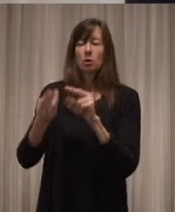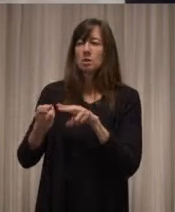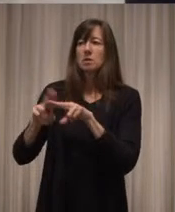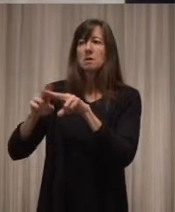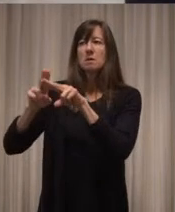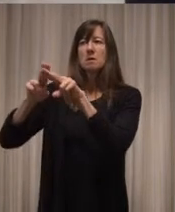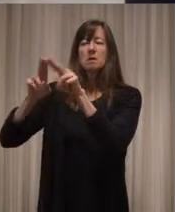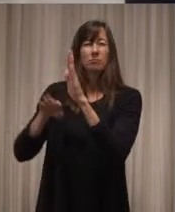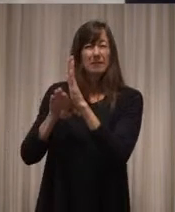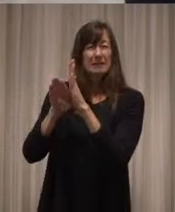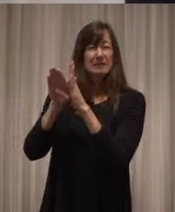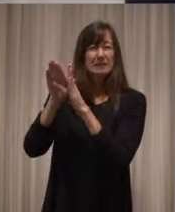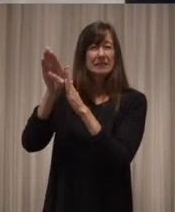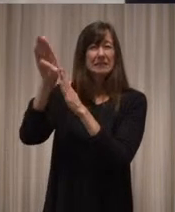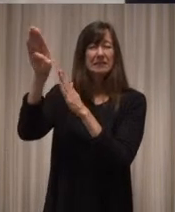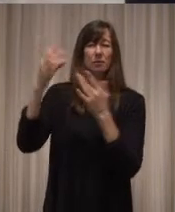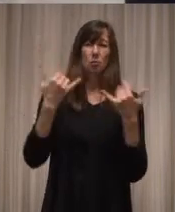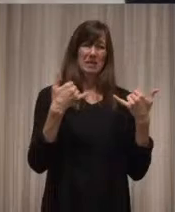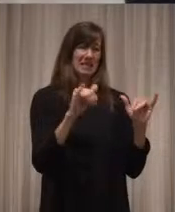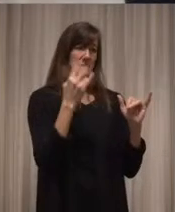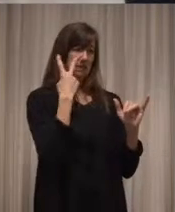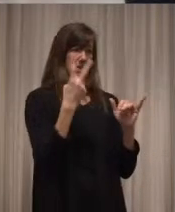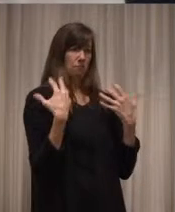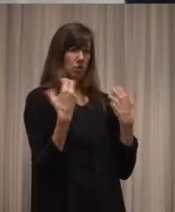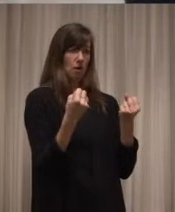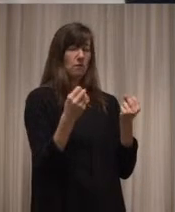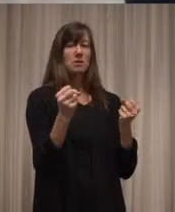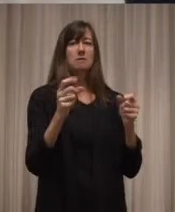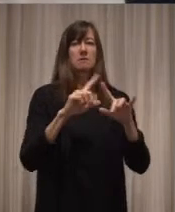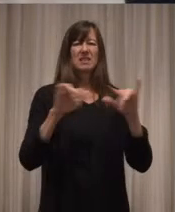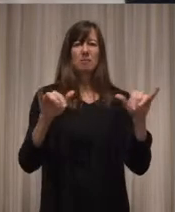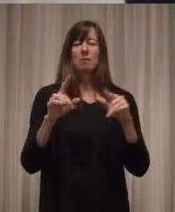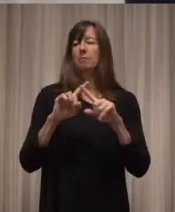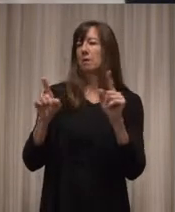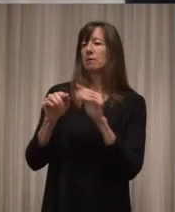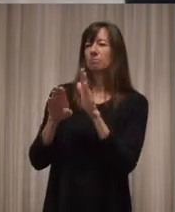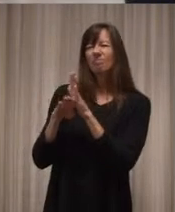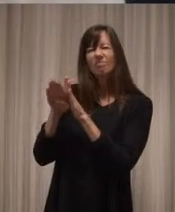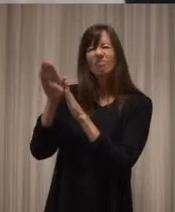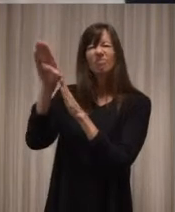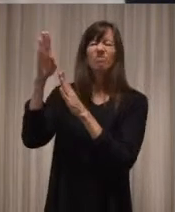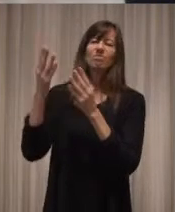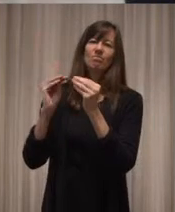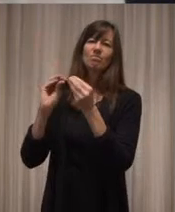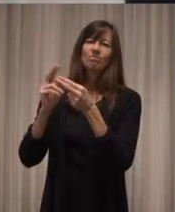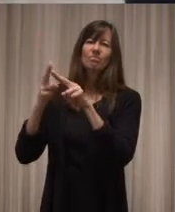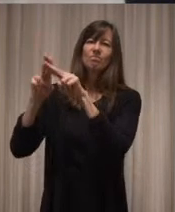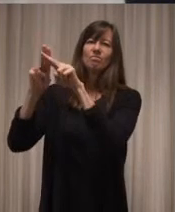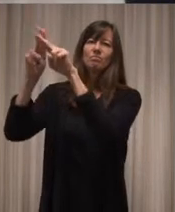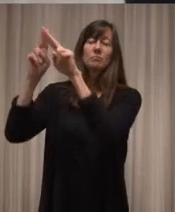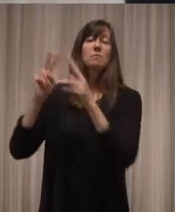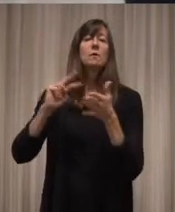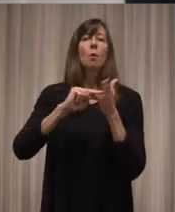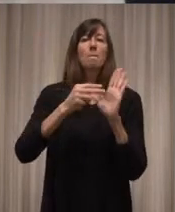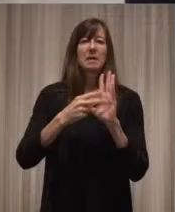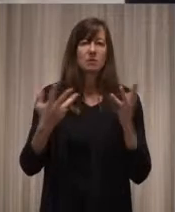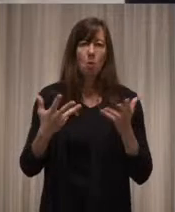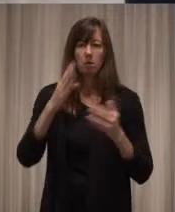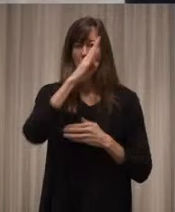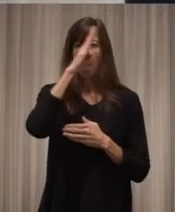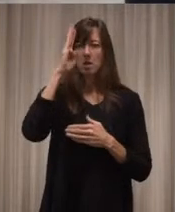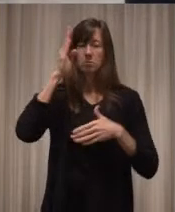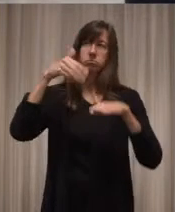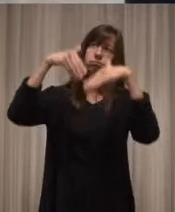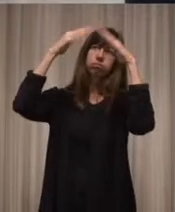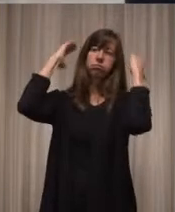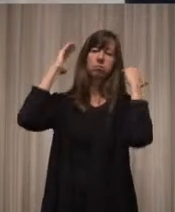recovering from COVID. And that is what gives us cause for concern as we start to potentially stress our hospital systems and our healthcare systems